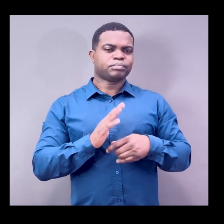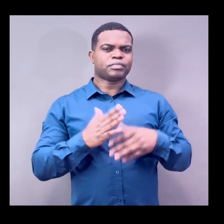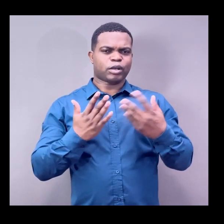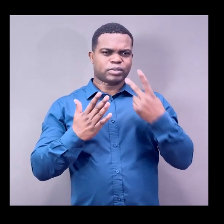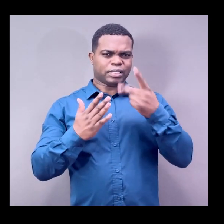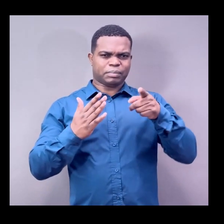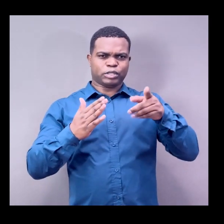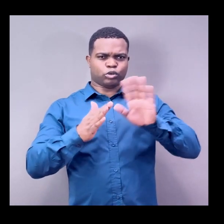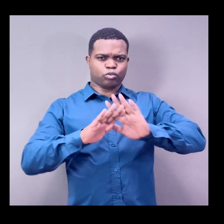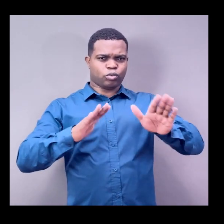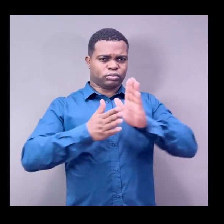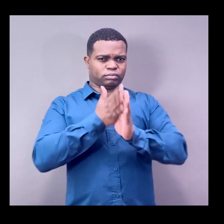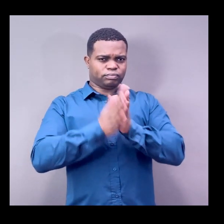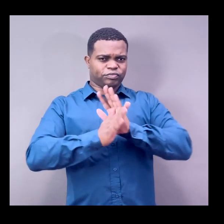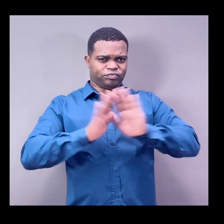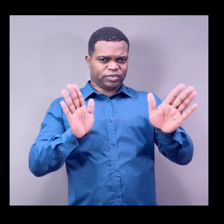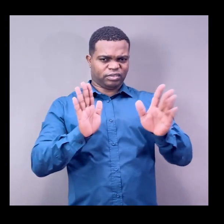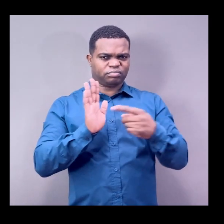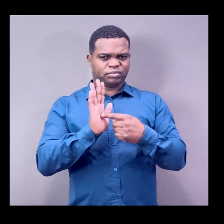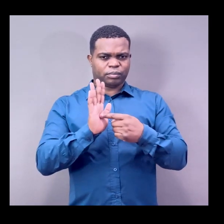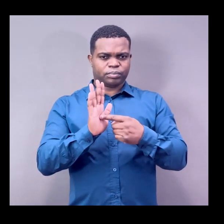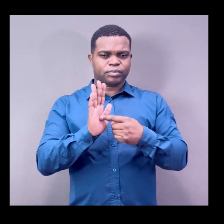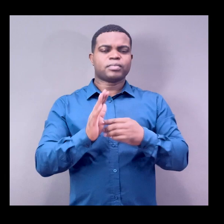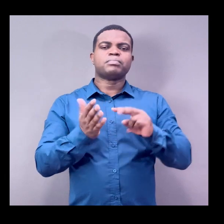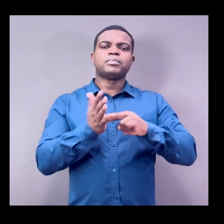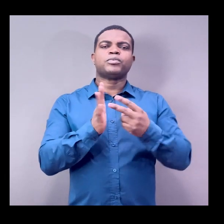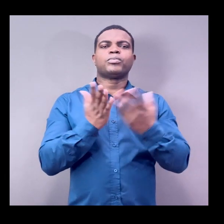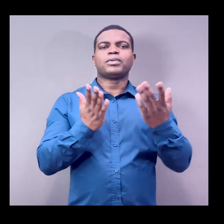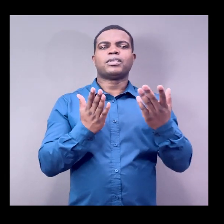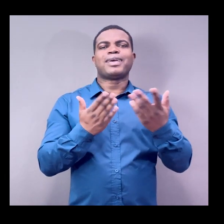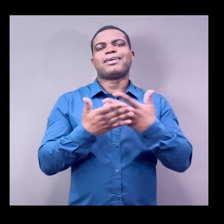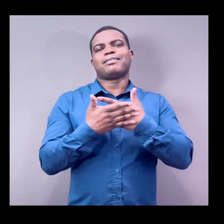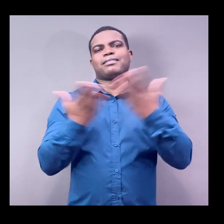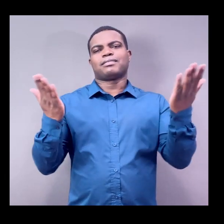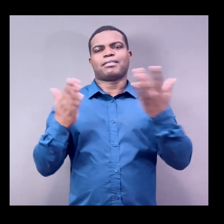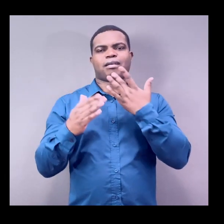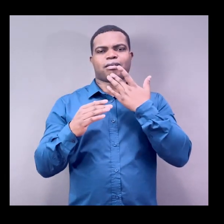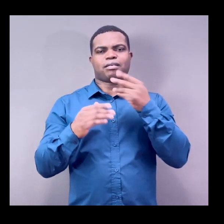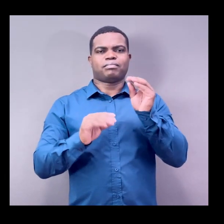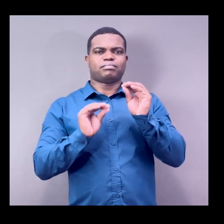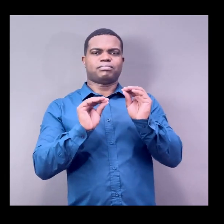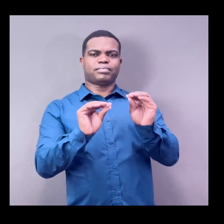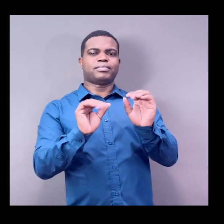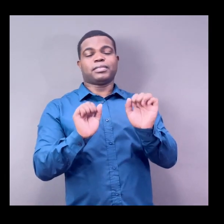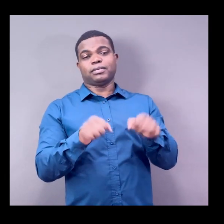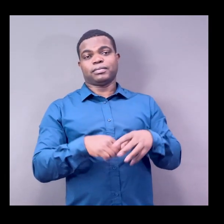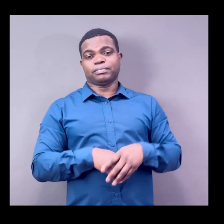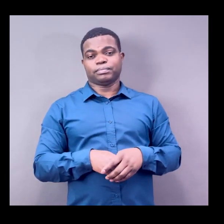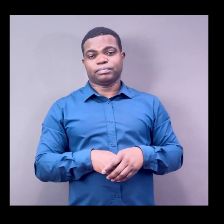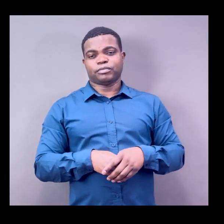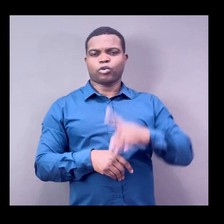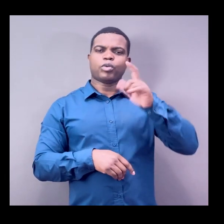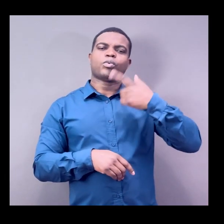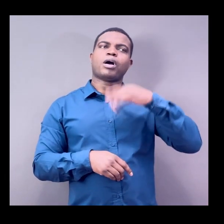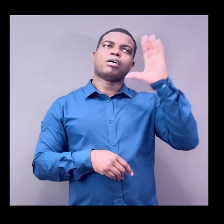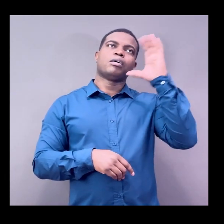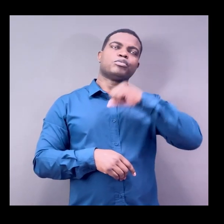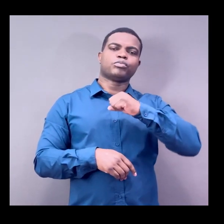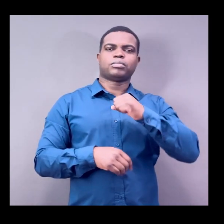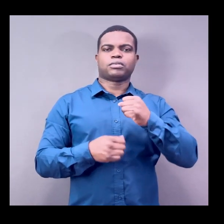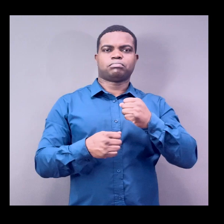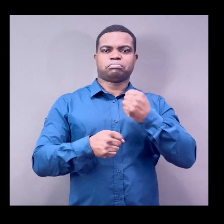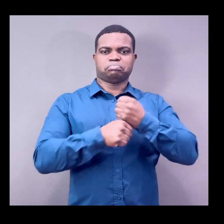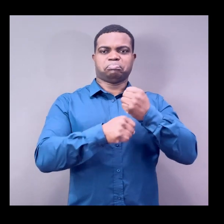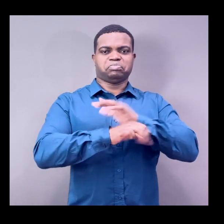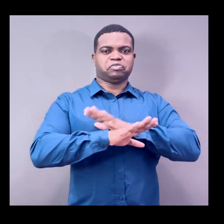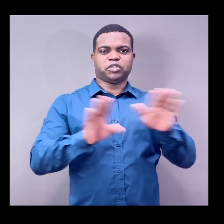27. So let's say this is not yet done. That means it will not have any color. So all this here are assumed that it has